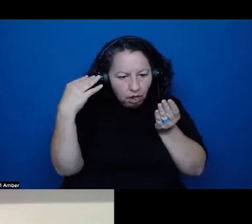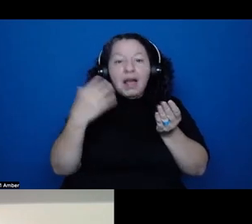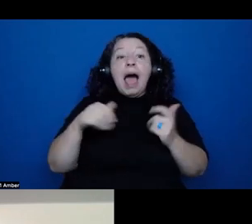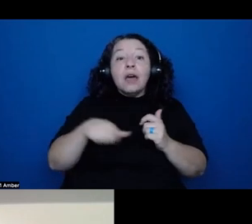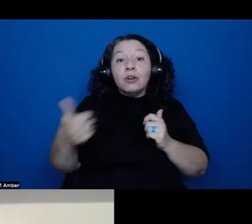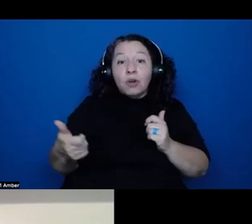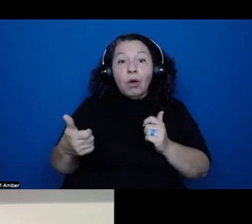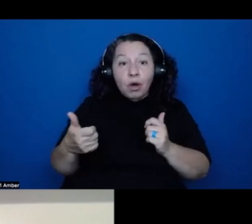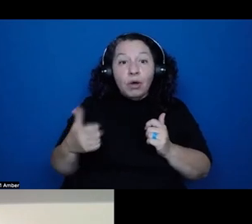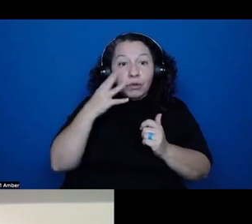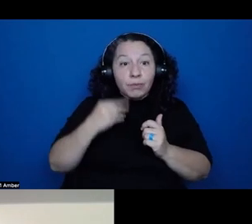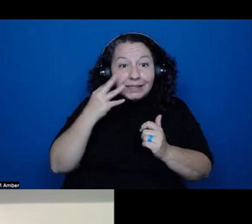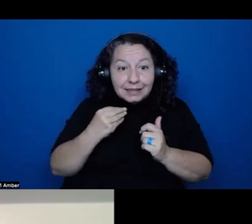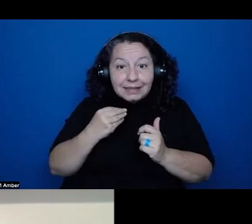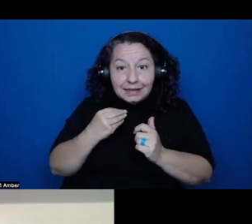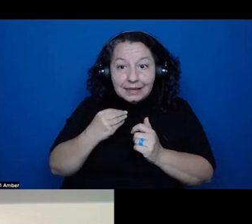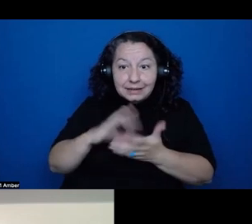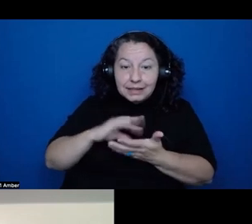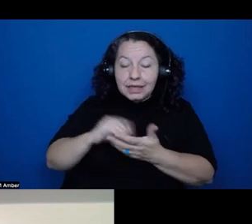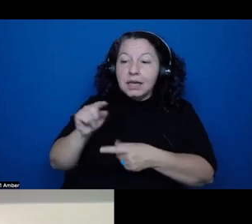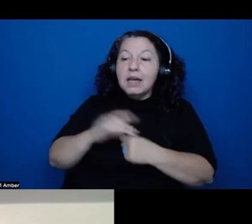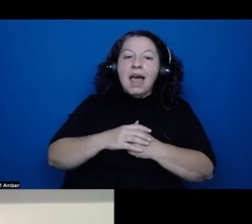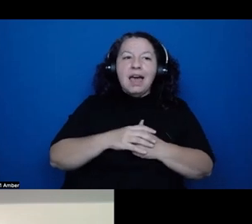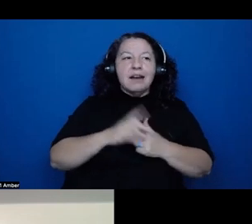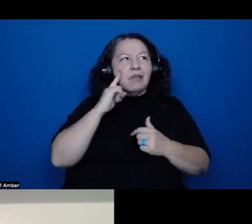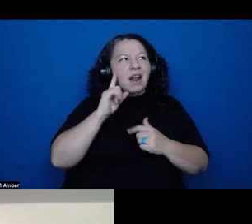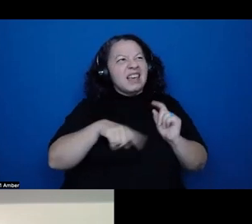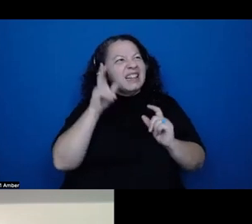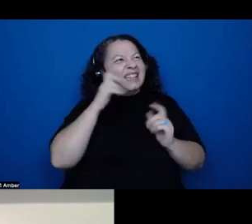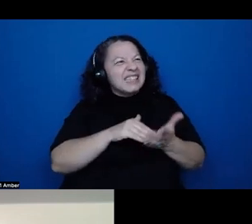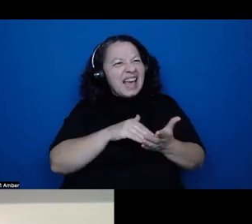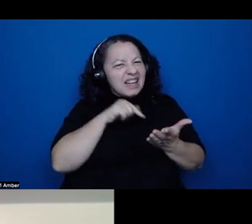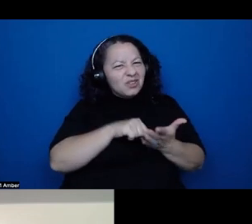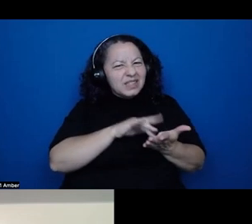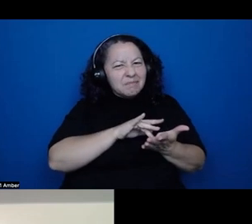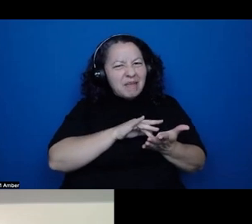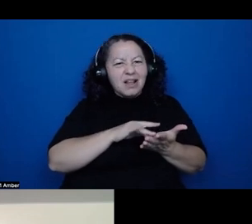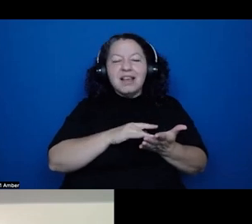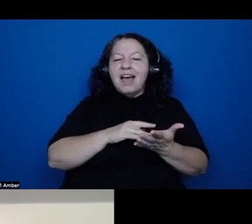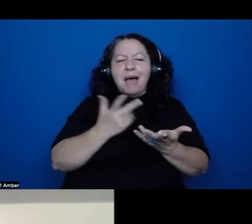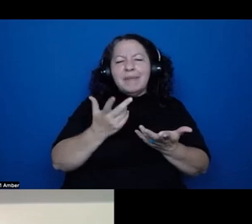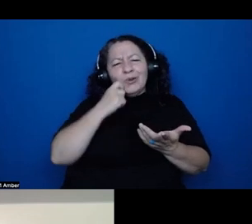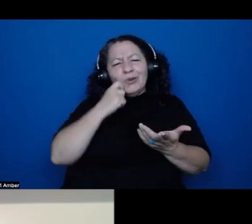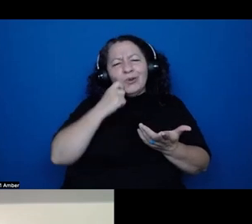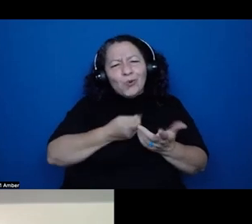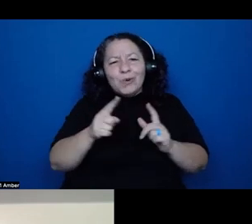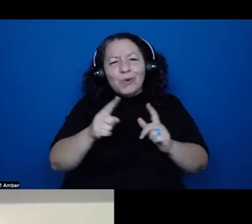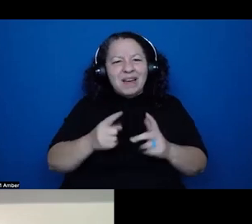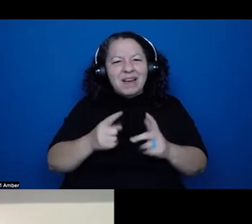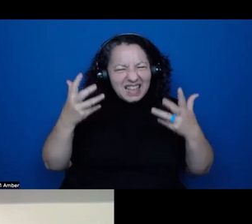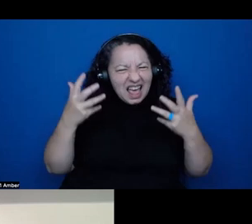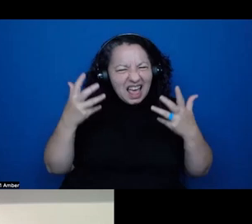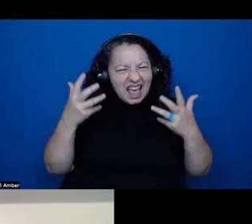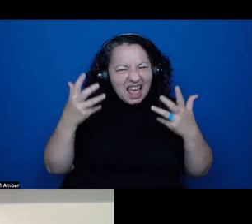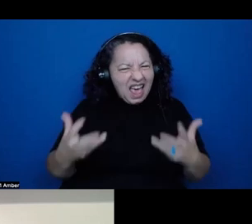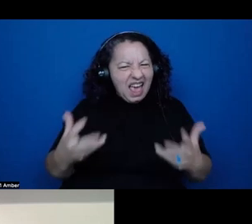file again. Like it was really cool to investigate it, but it's such a heavy text. And so then I was in the studio, and